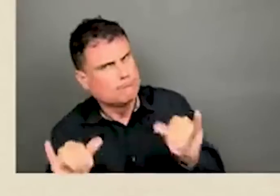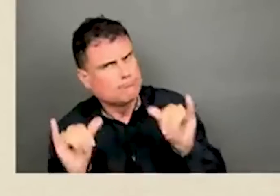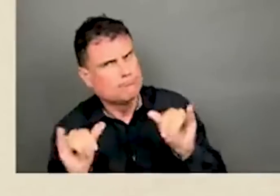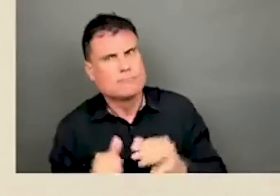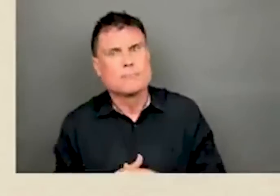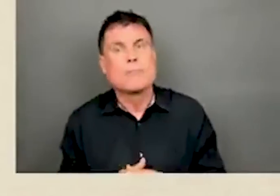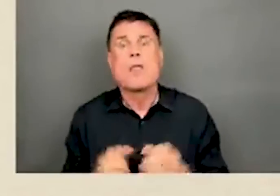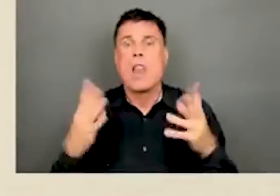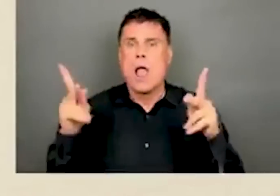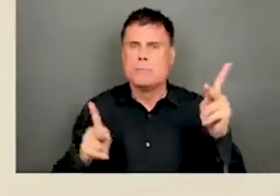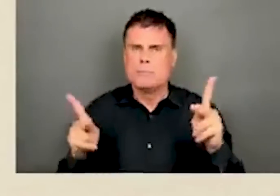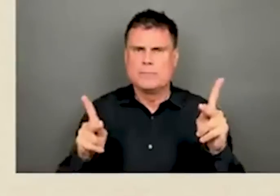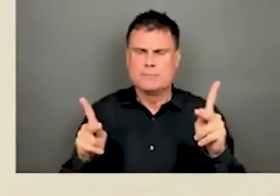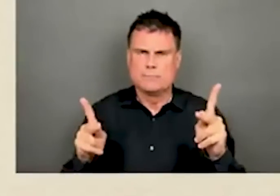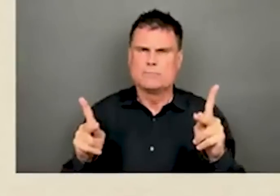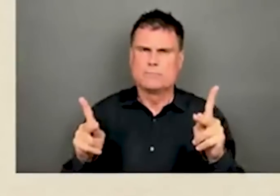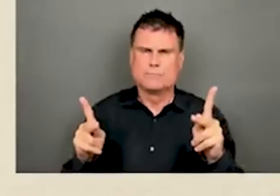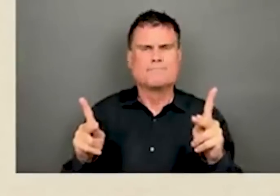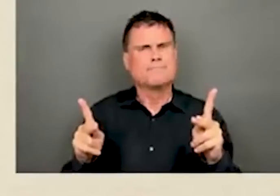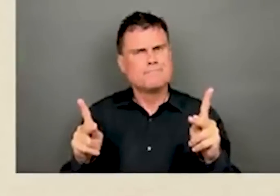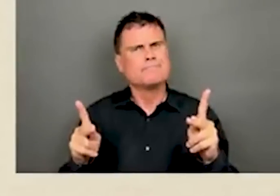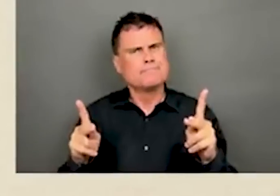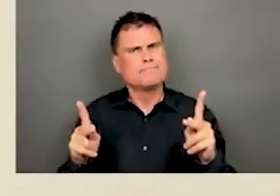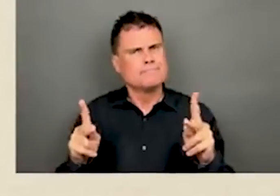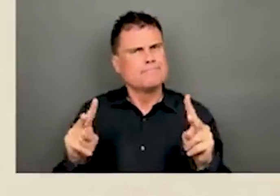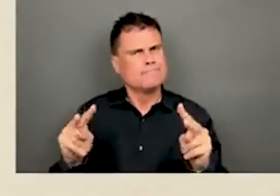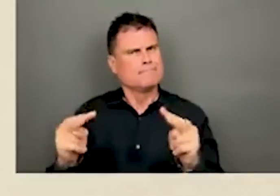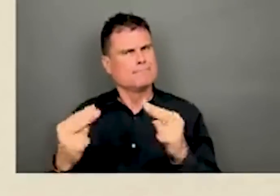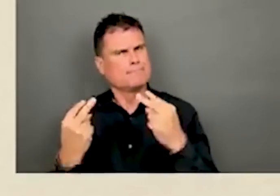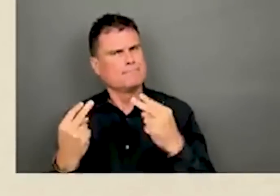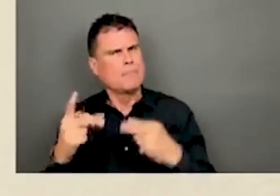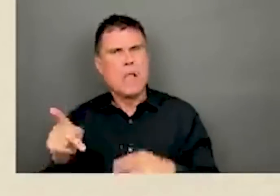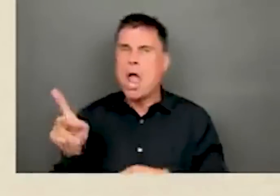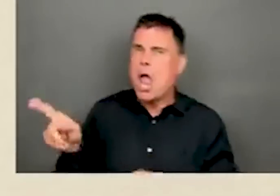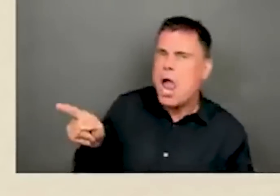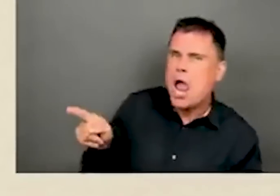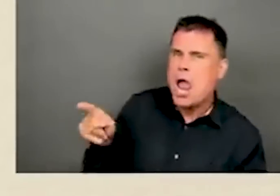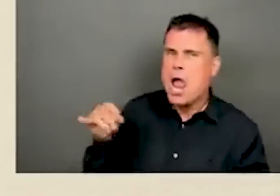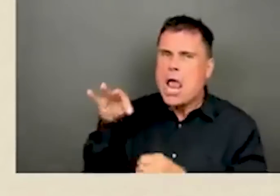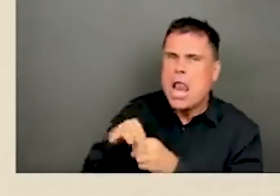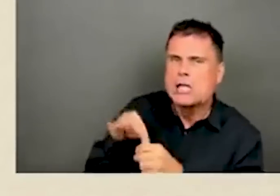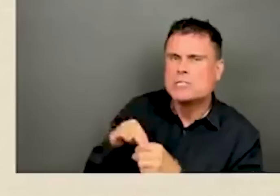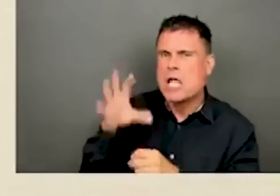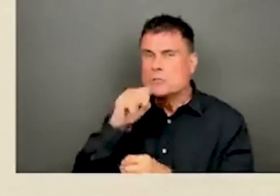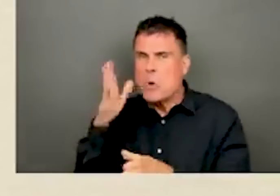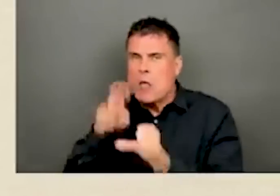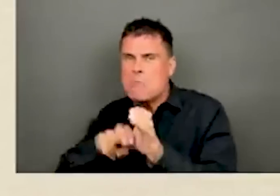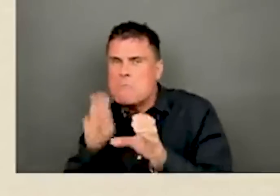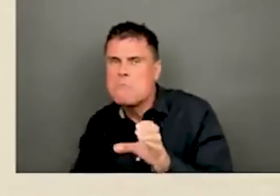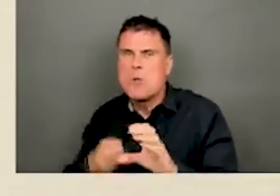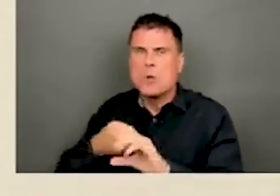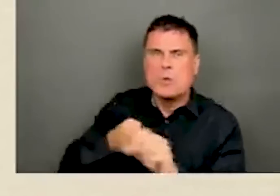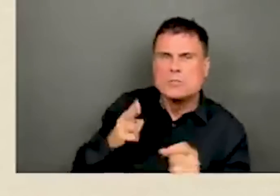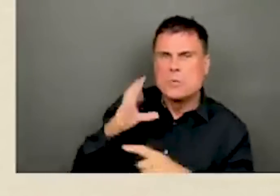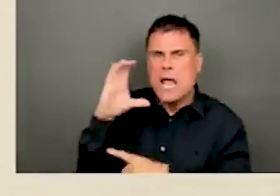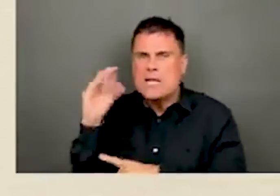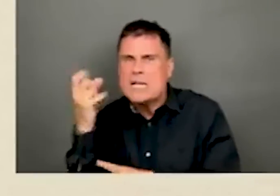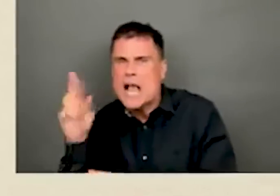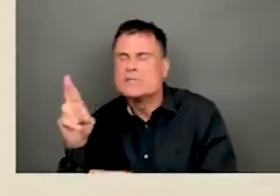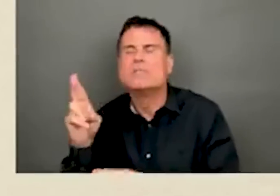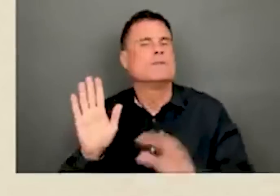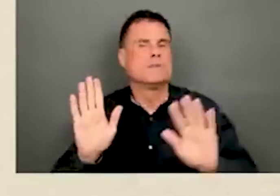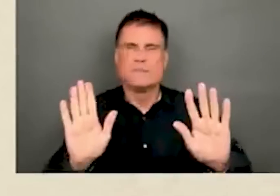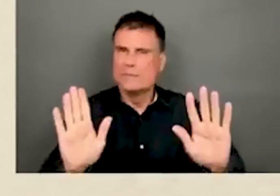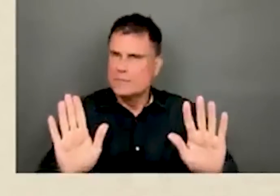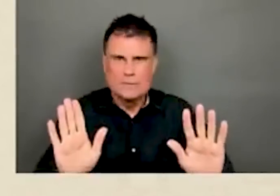as a result of my recent battle with cancer about what my plans would be. I want to put the speculation to rest so we can get